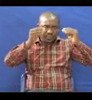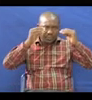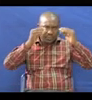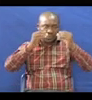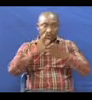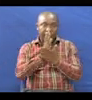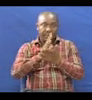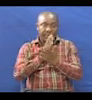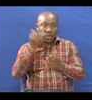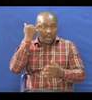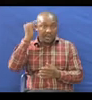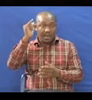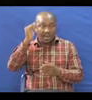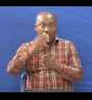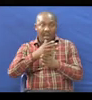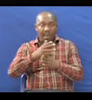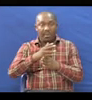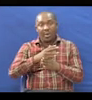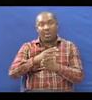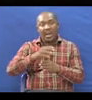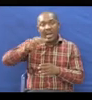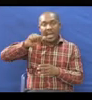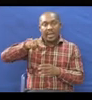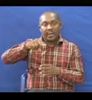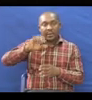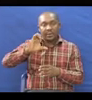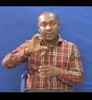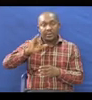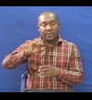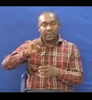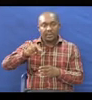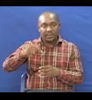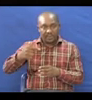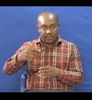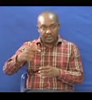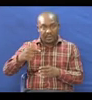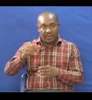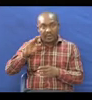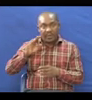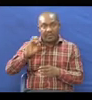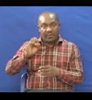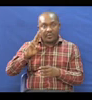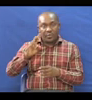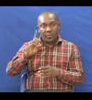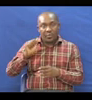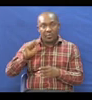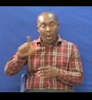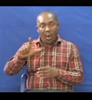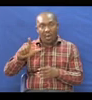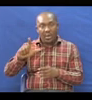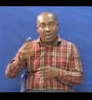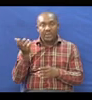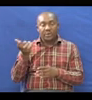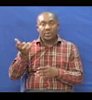ideas about ancient feudal society. So I welcome you to stay there